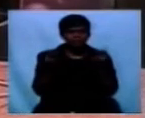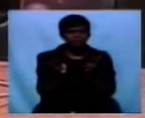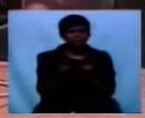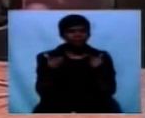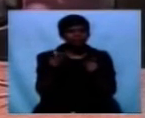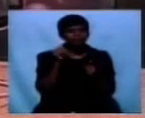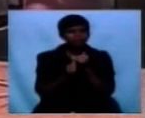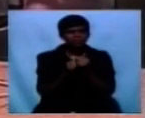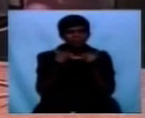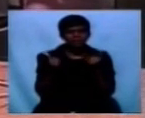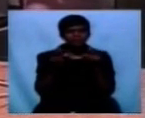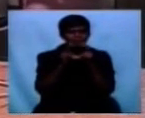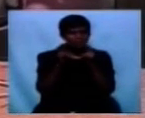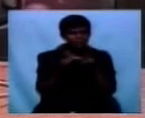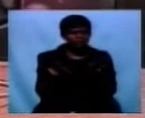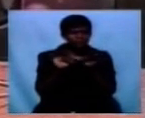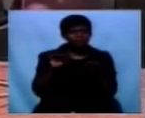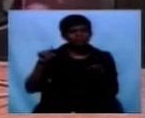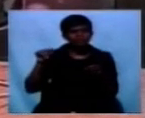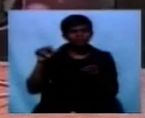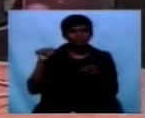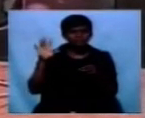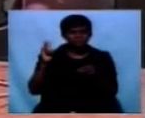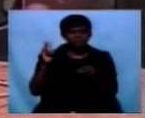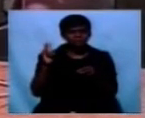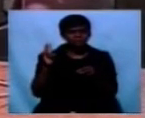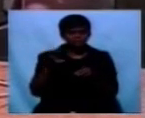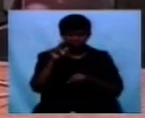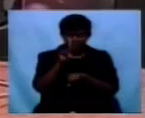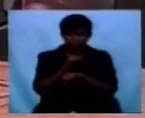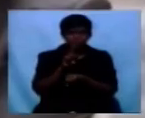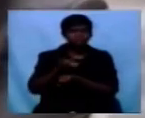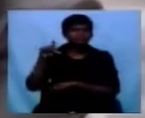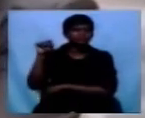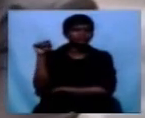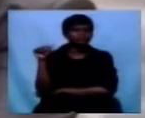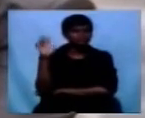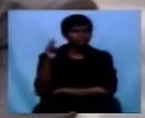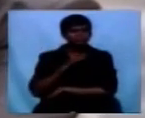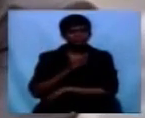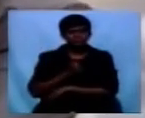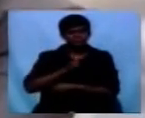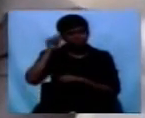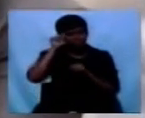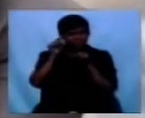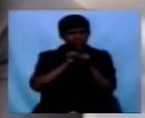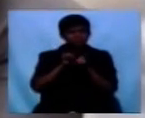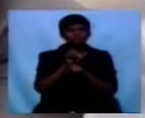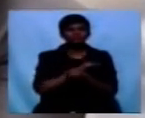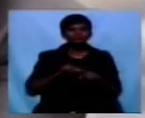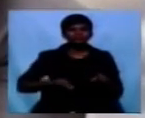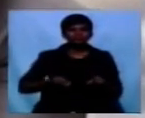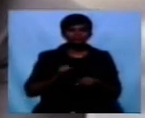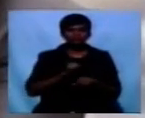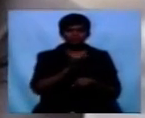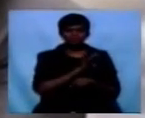are standing out as your major projects for 2017? The major project for 2017, Grevajo, and I've agreed with the members of staff, and I've said, we